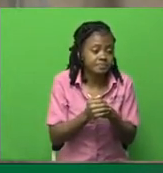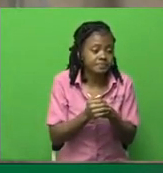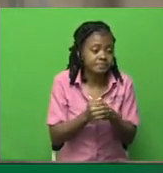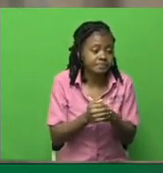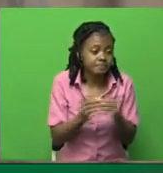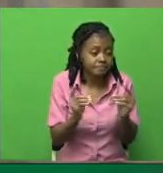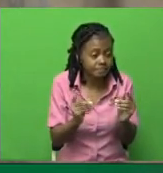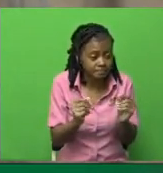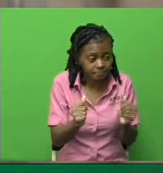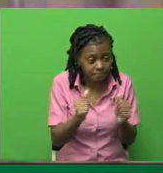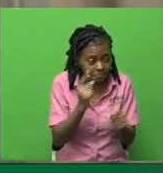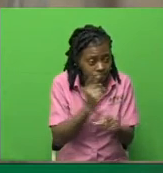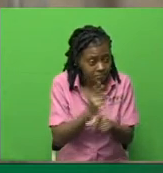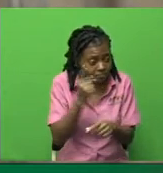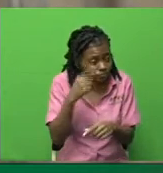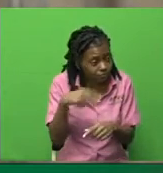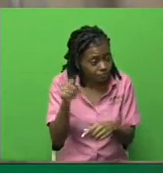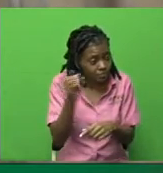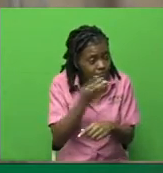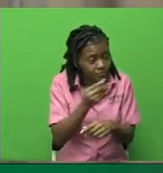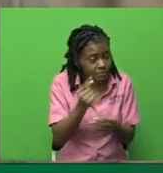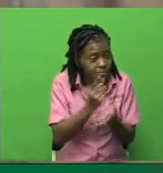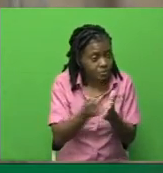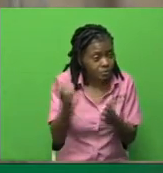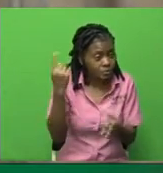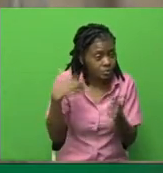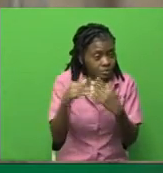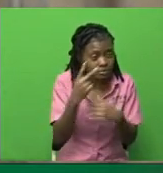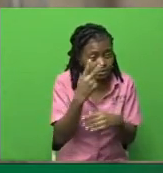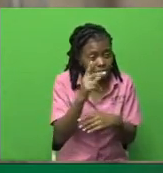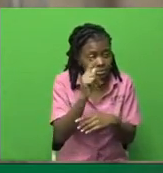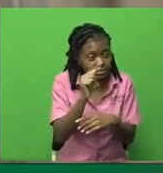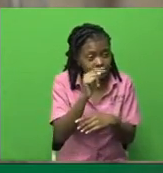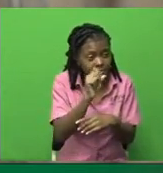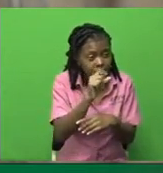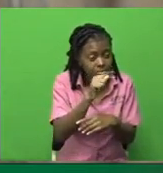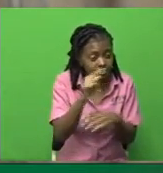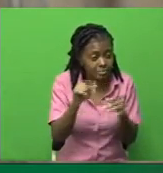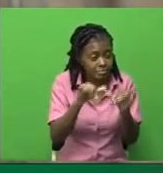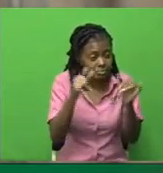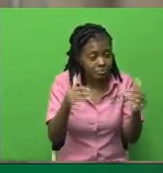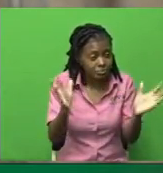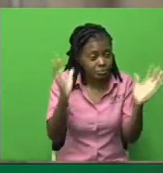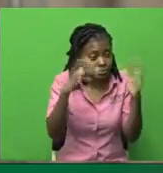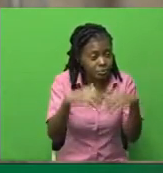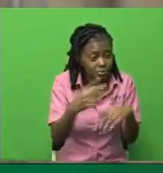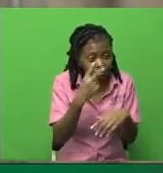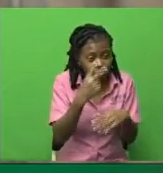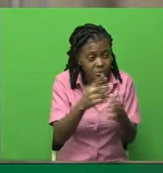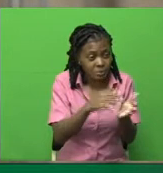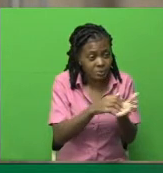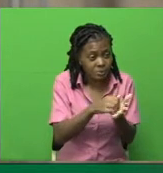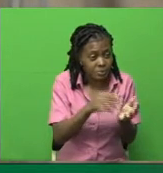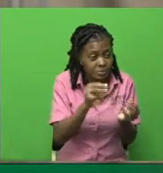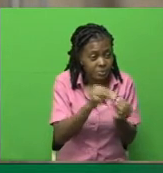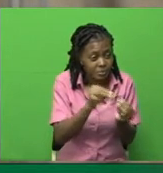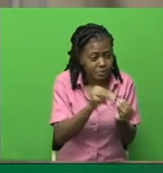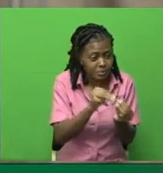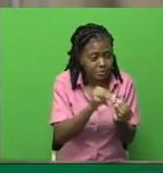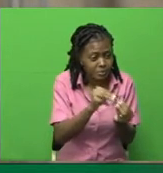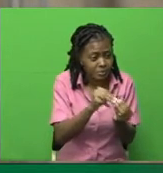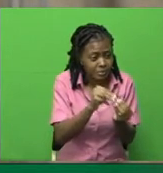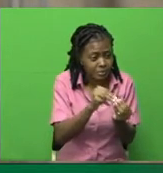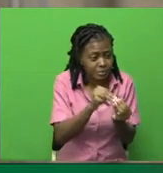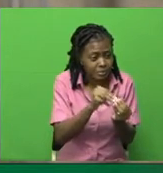a few weeks ago we saw tsct's system crash we saw Massey stores in this country this